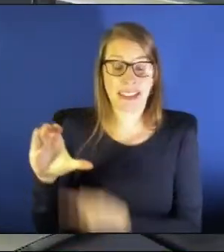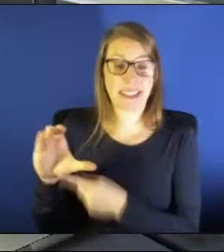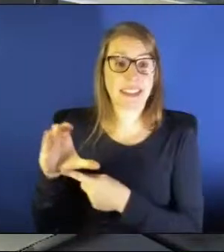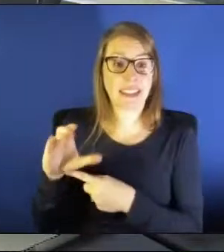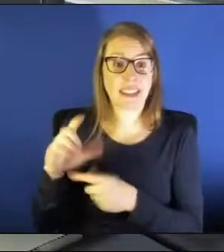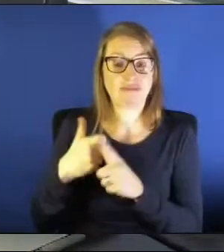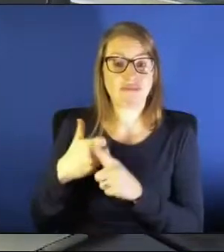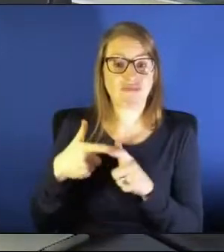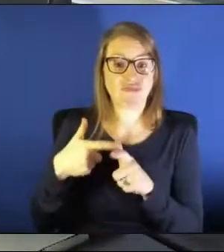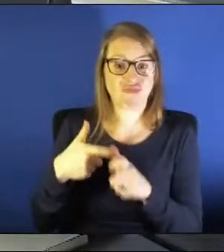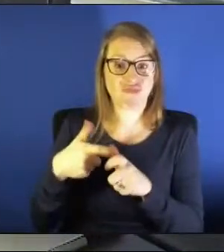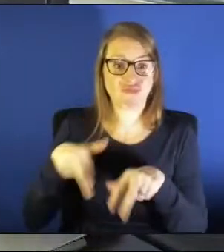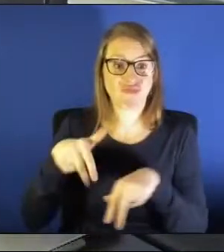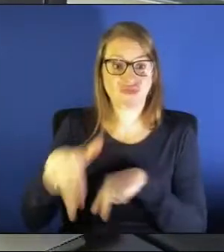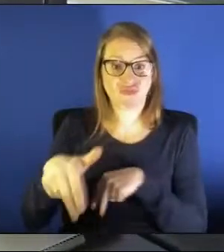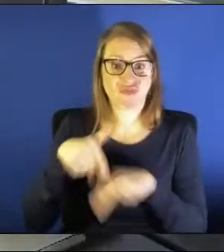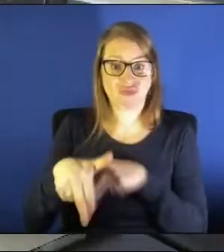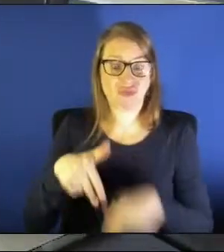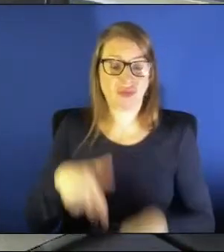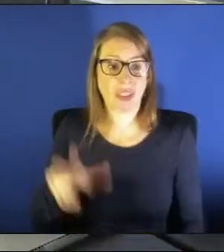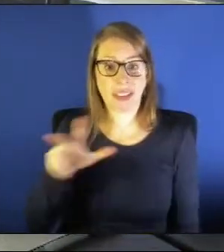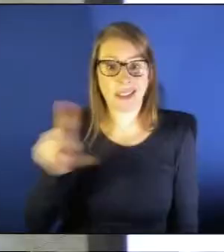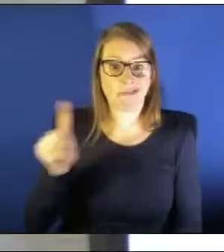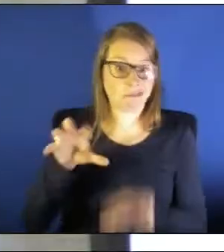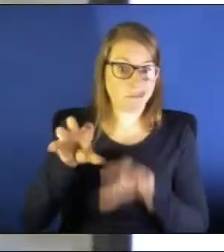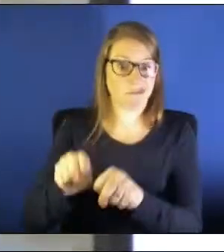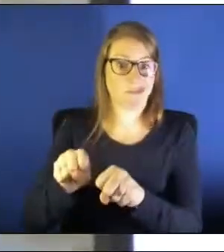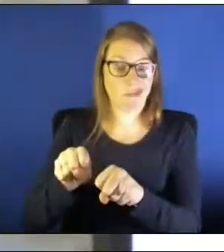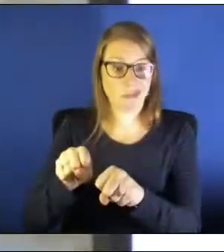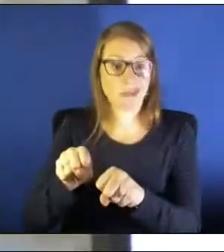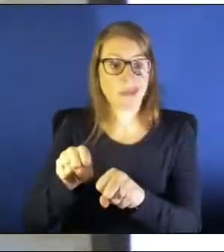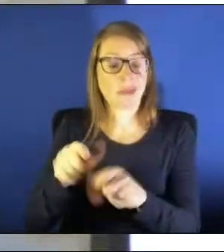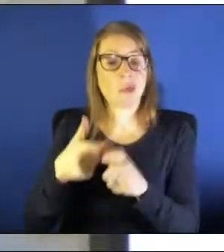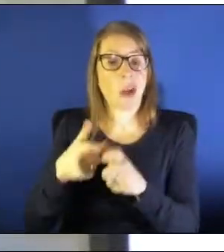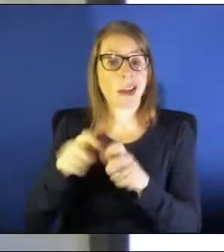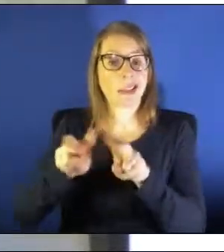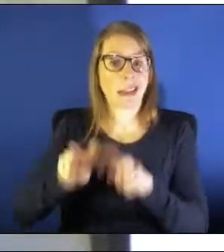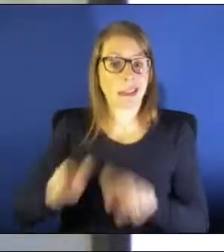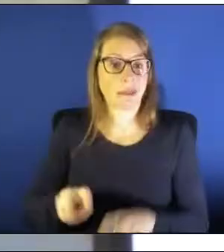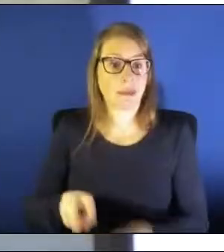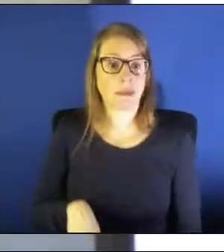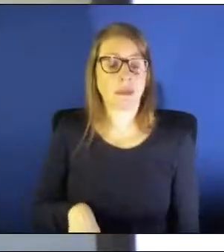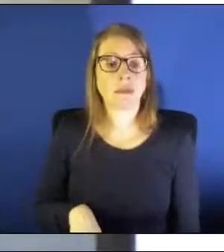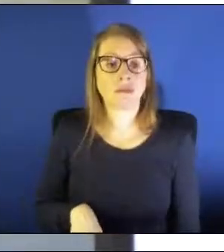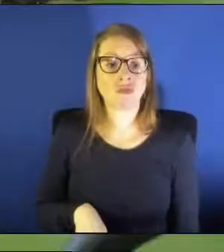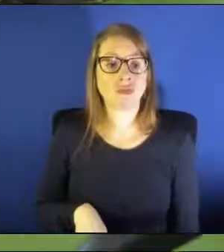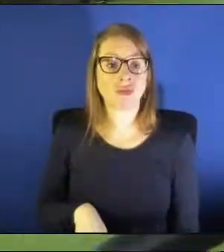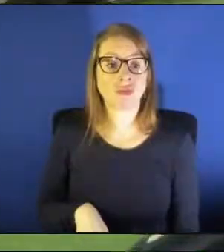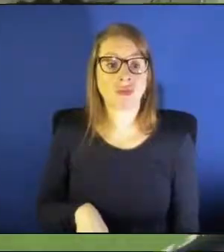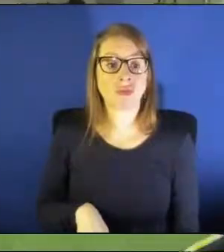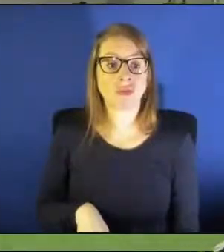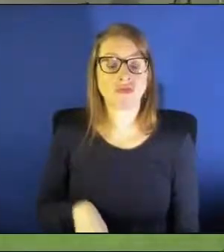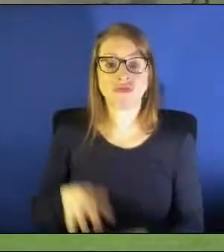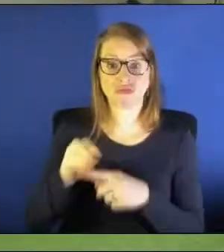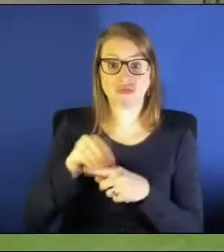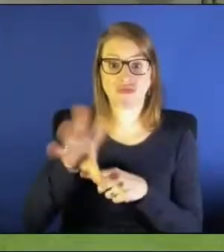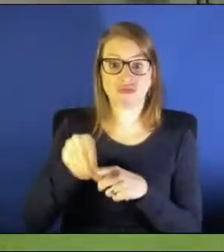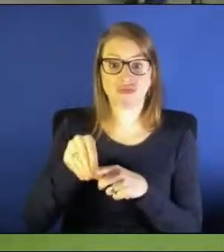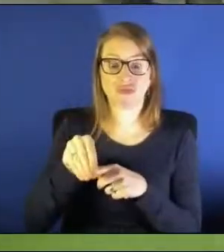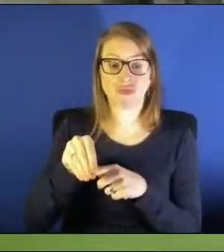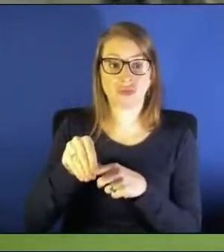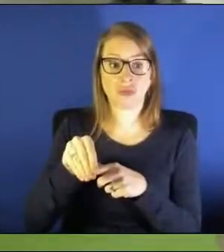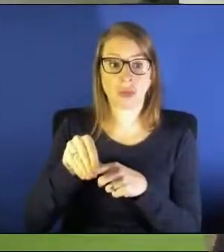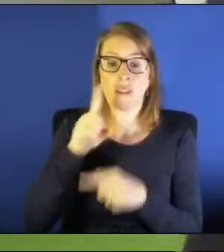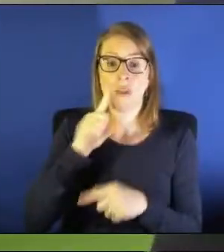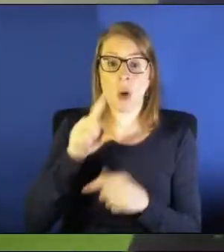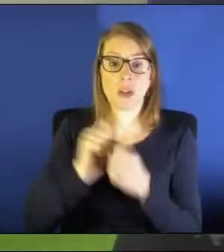motion capture running analysis. The 3D motion running analysis is a leading motion capture technology for sports biometrics